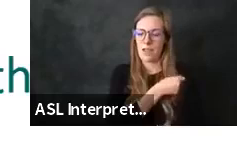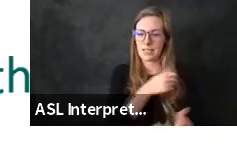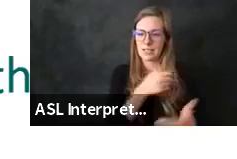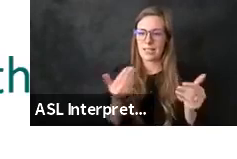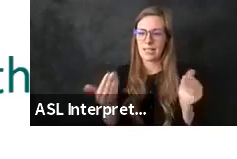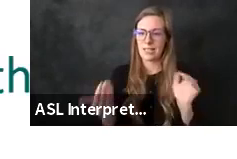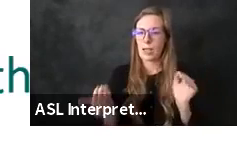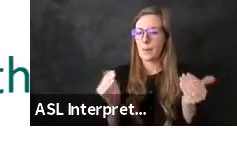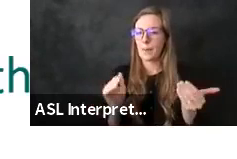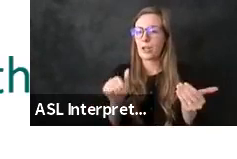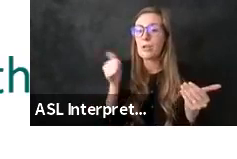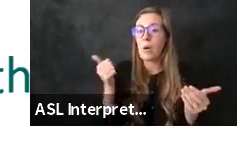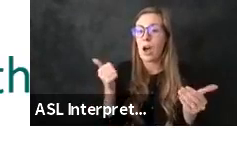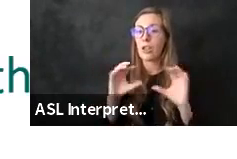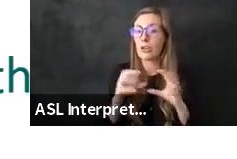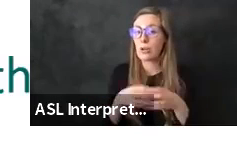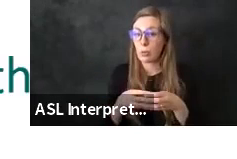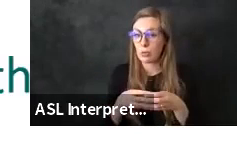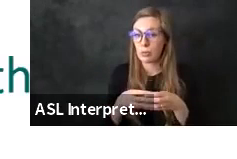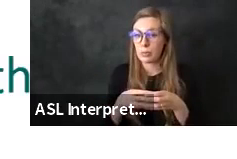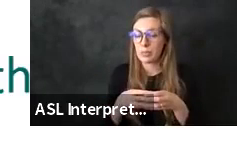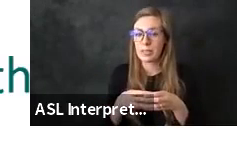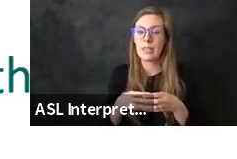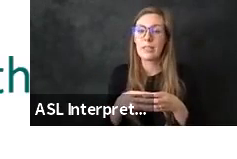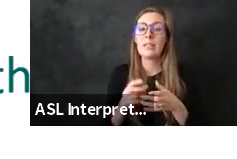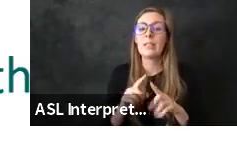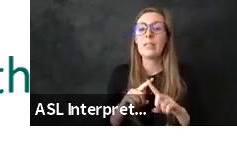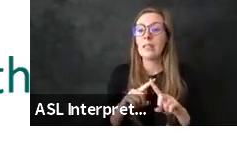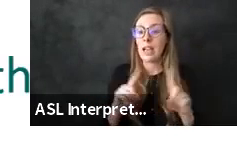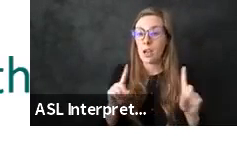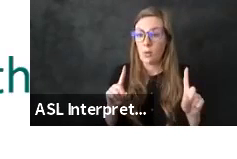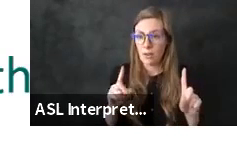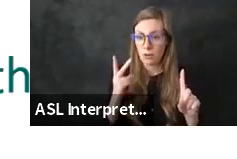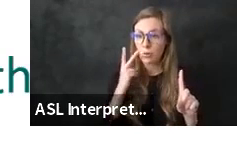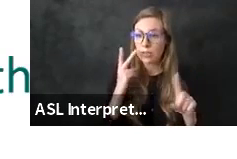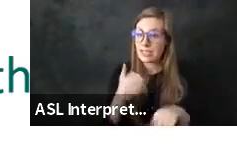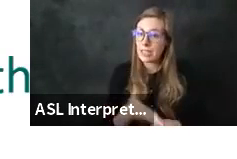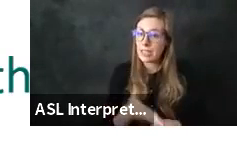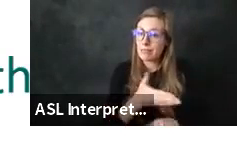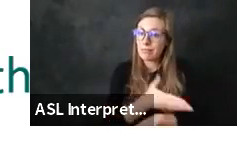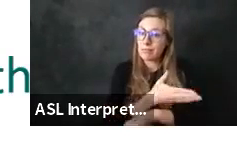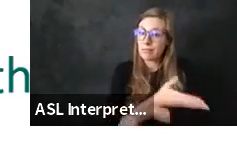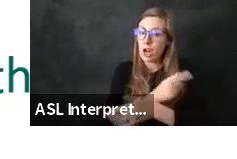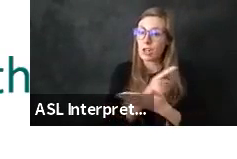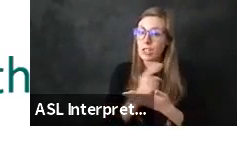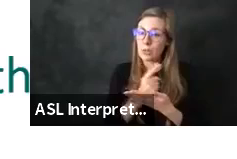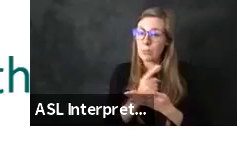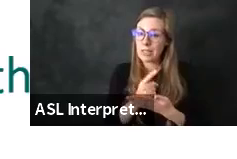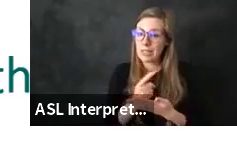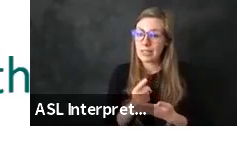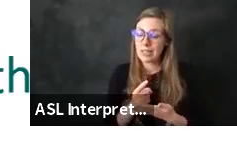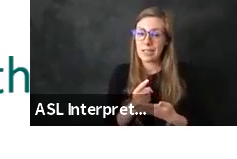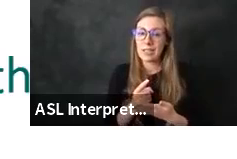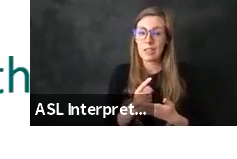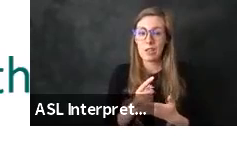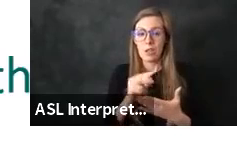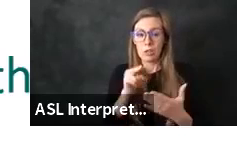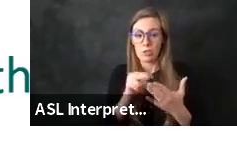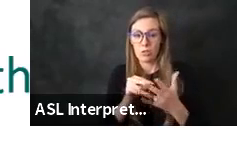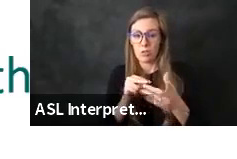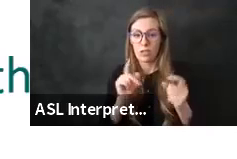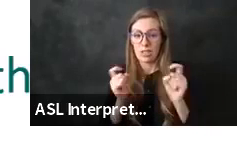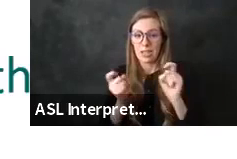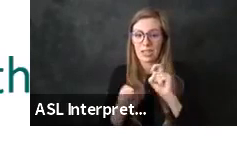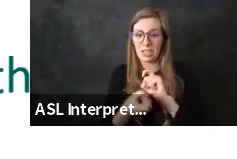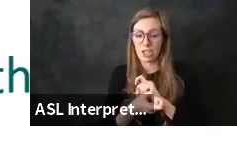some of the other groups listed here. However, we see progress being made weekly. So looking at change